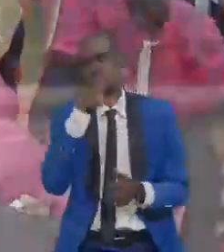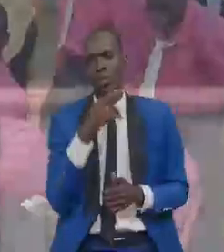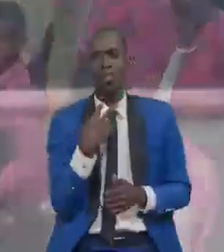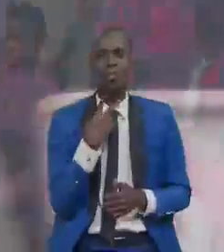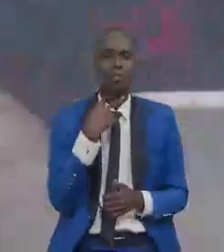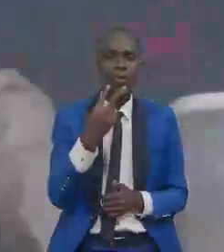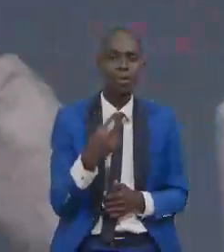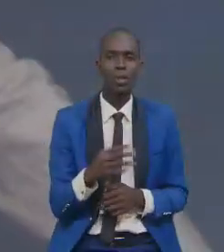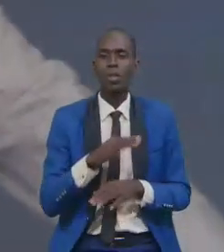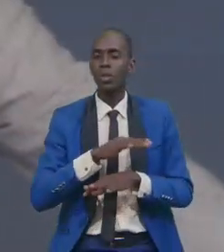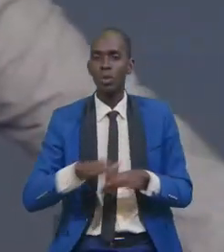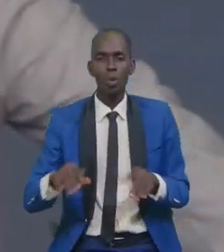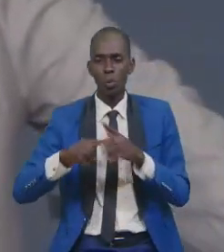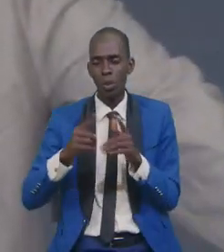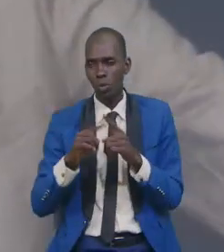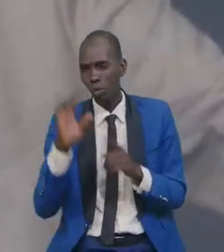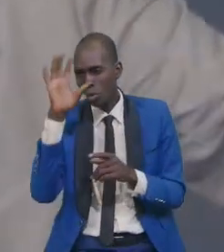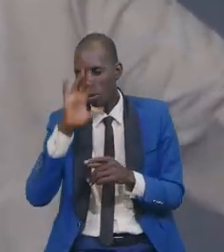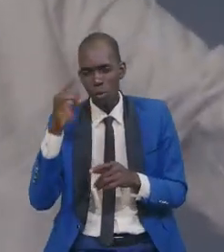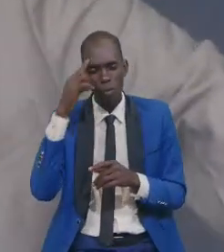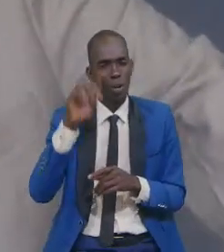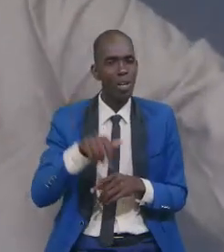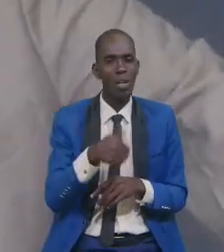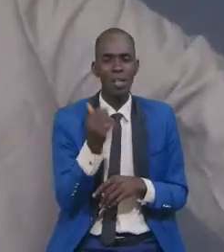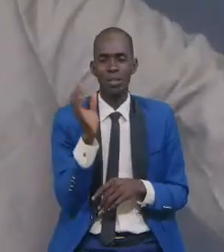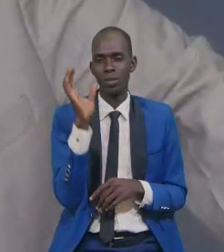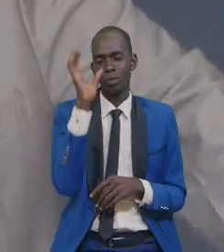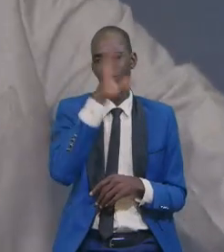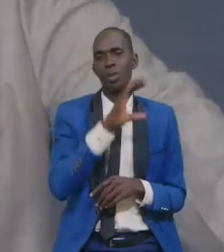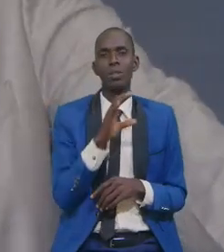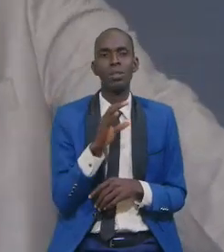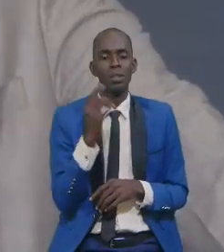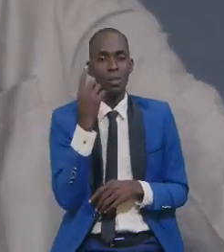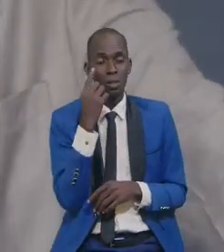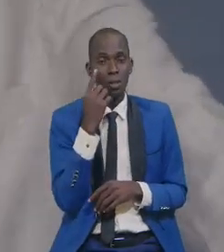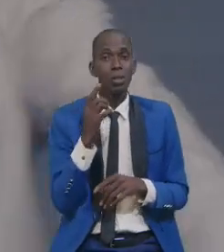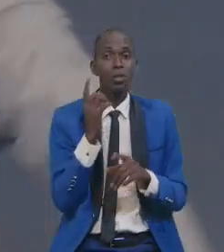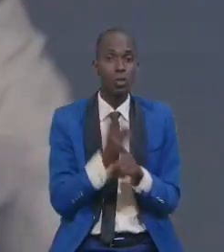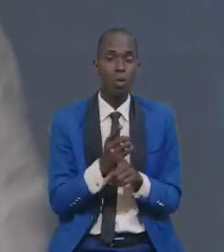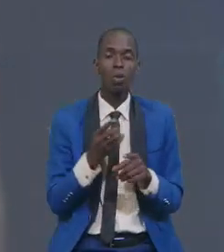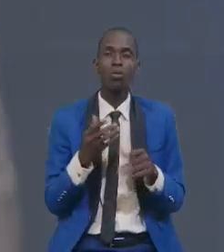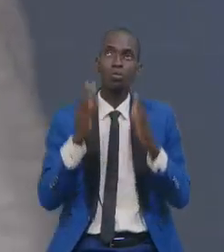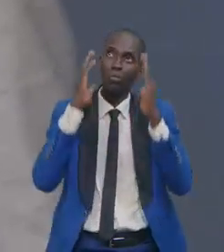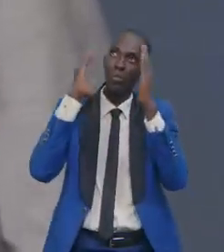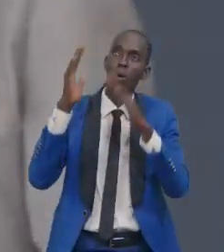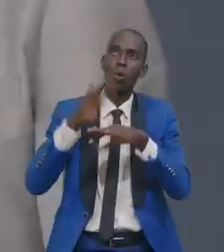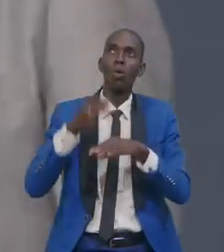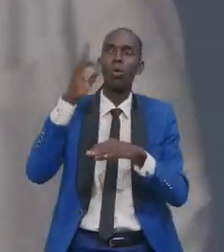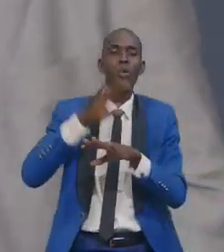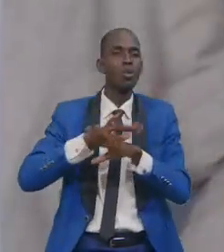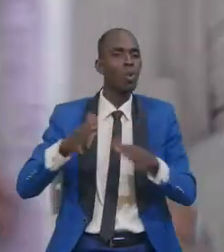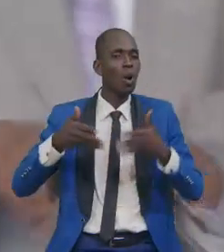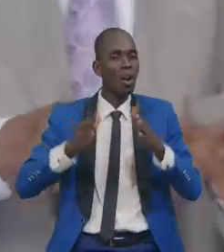don't see any strange sight. Don't let anything come between you and the